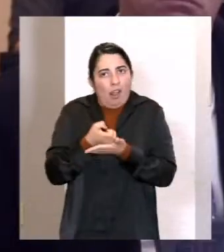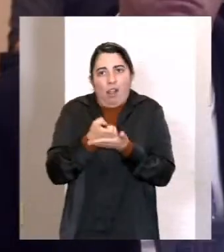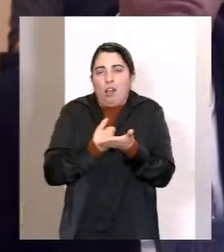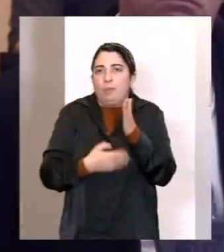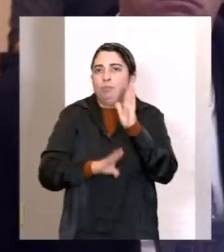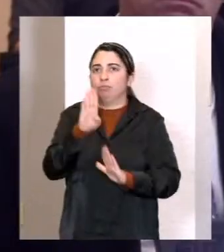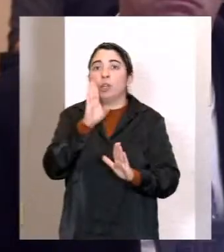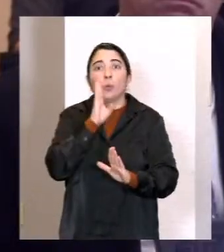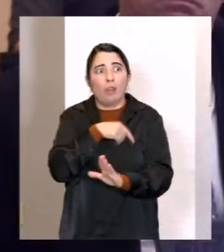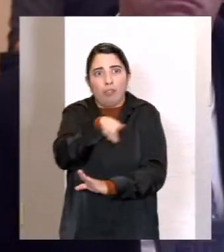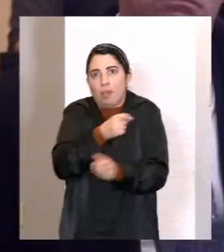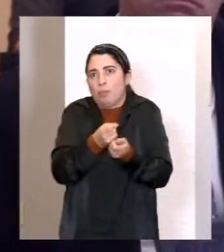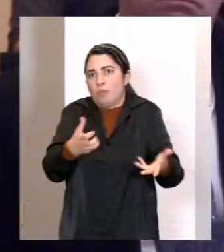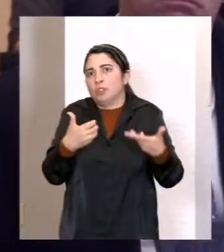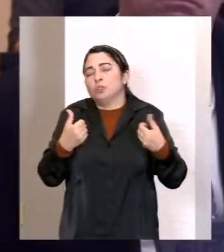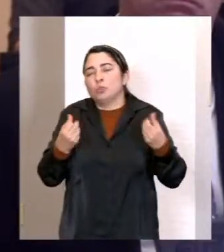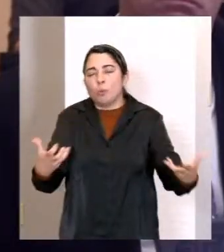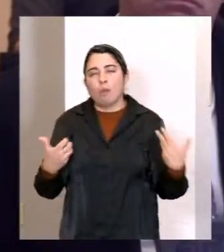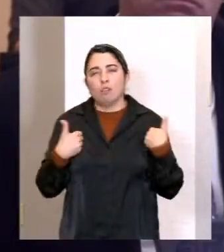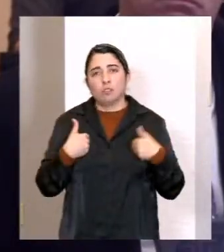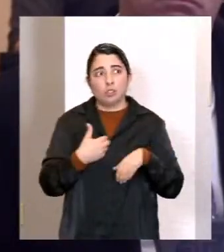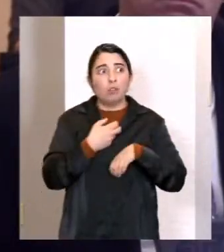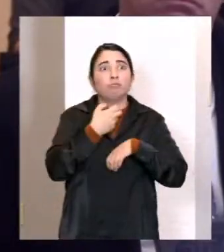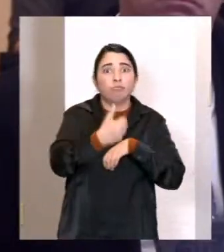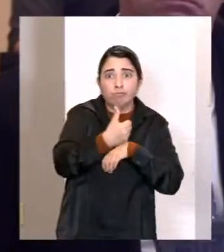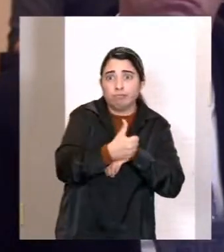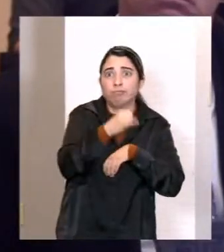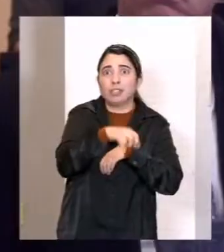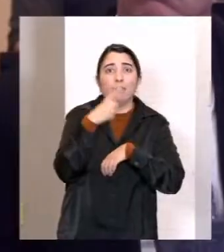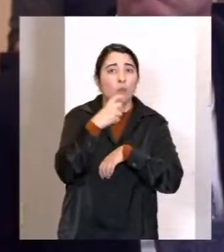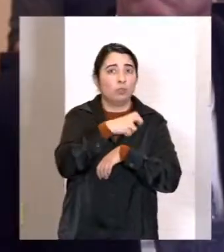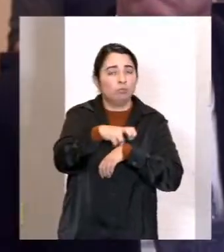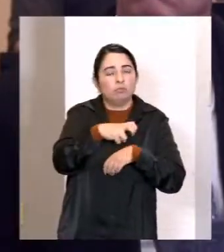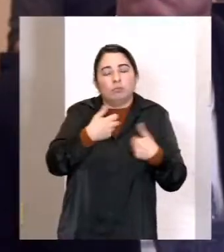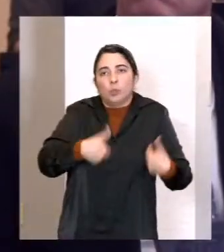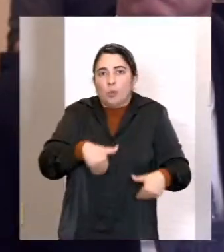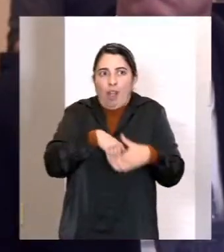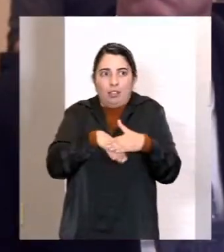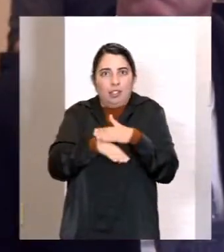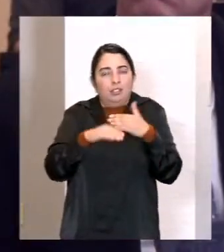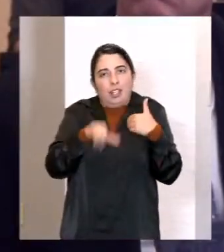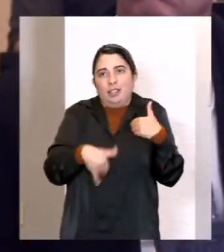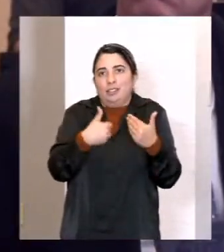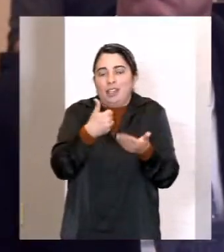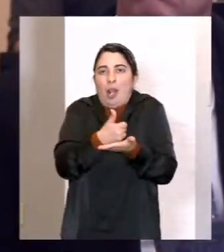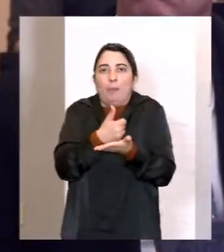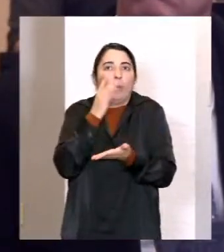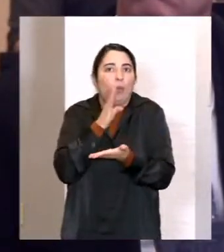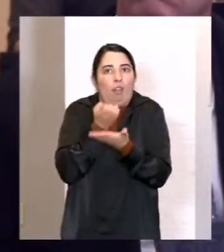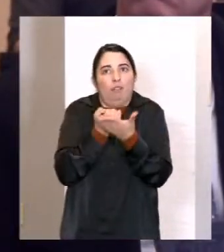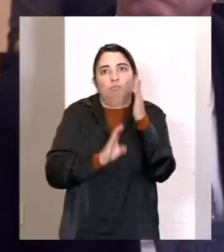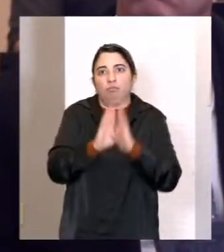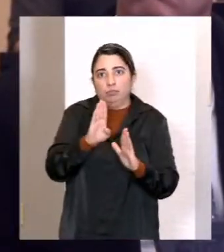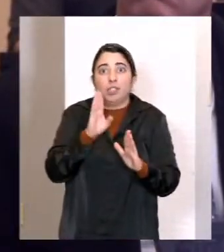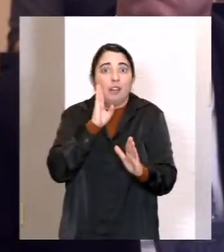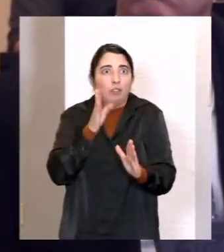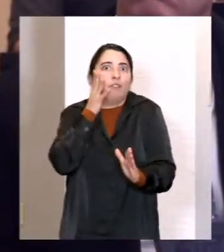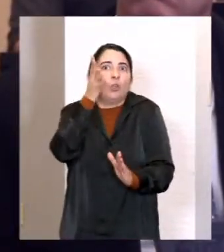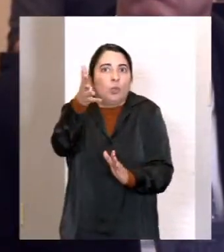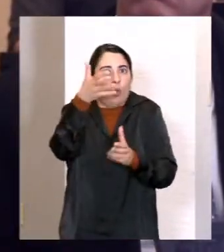much. Access to transportation, that's what keeps us moving economically. It's vital, and it's going to continue to be that way for the